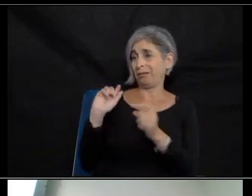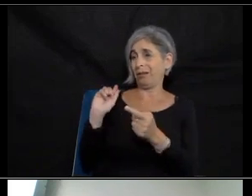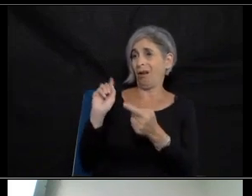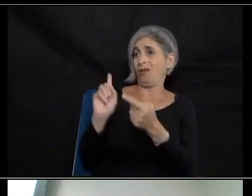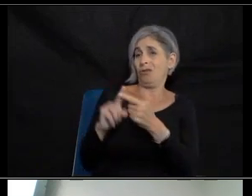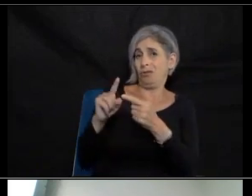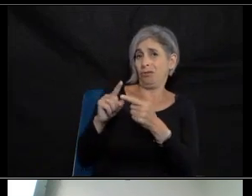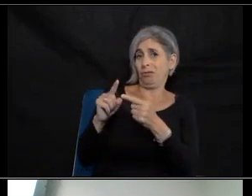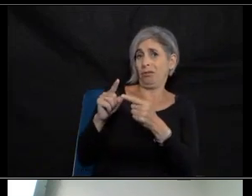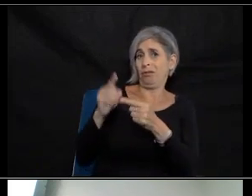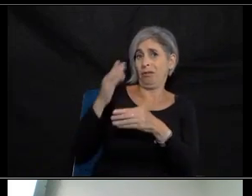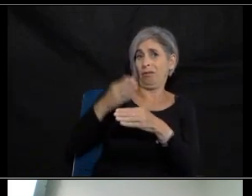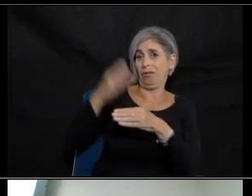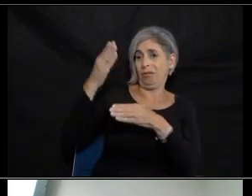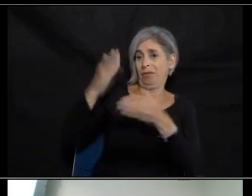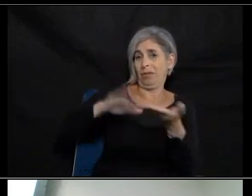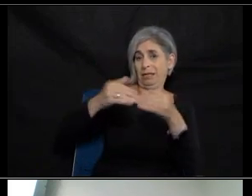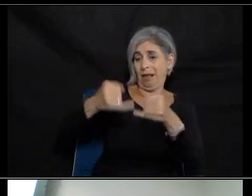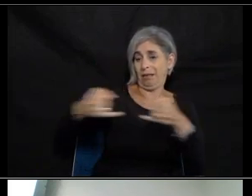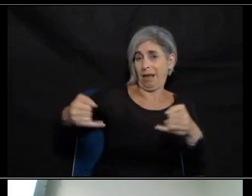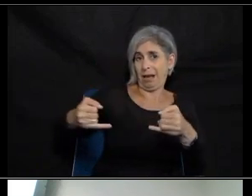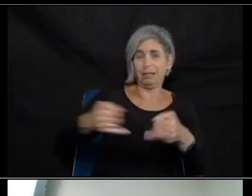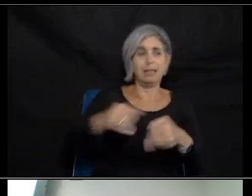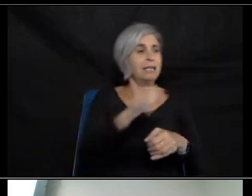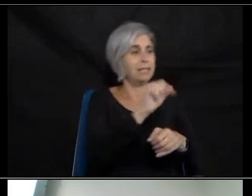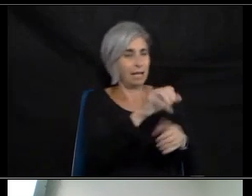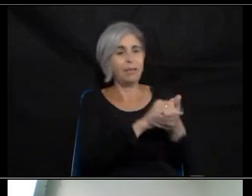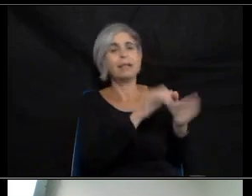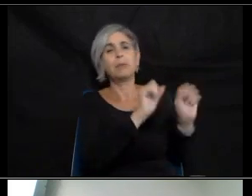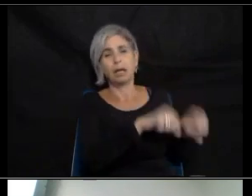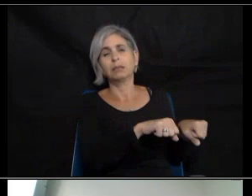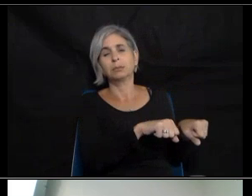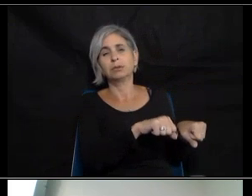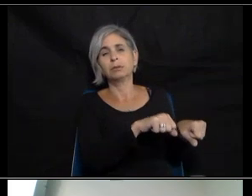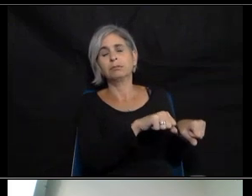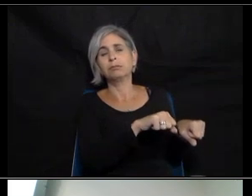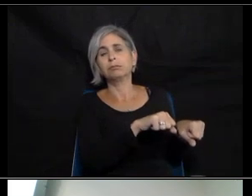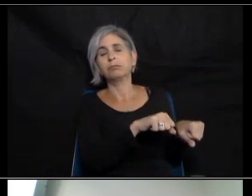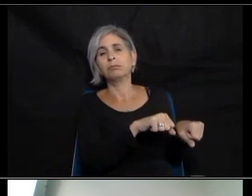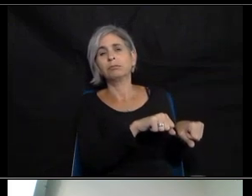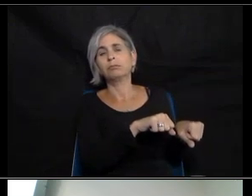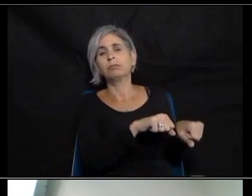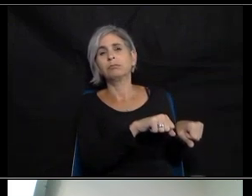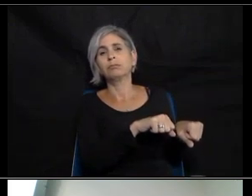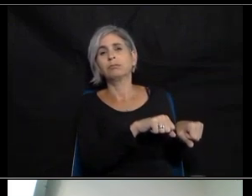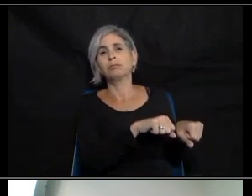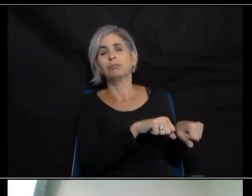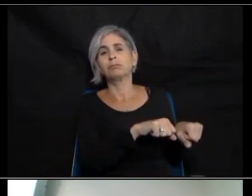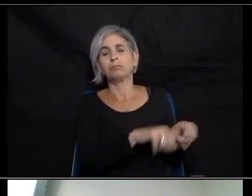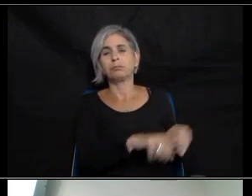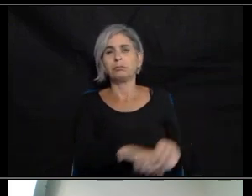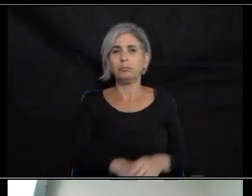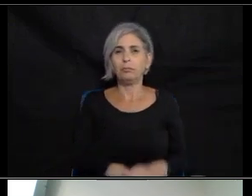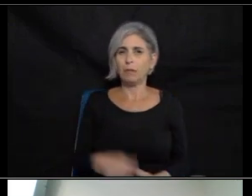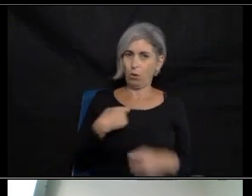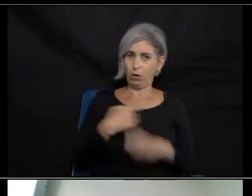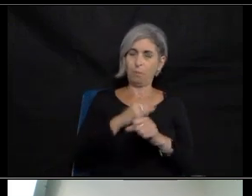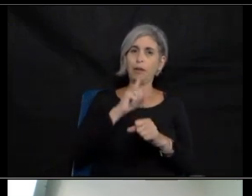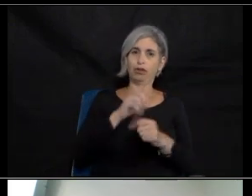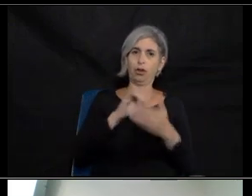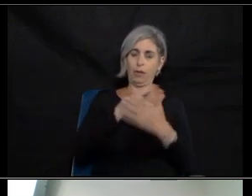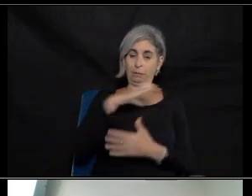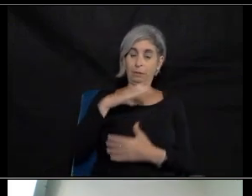deadline that the breach is identified. Yes, Mayor, that's possible. Okay, so I just want to make sure the